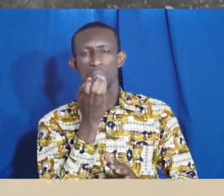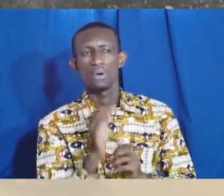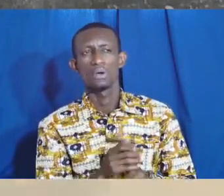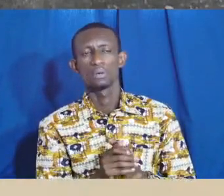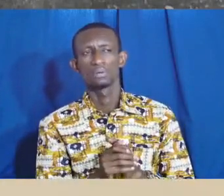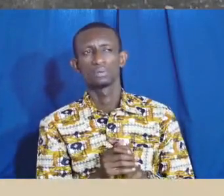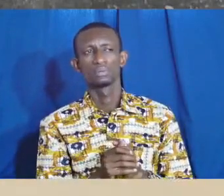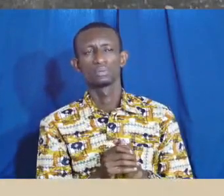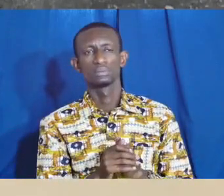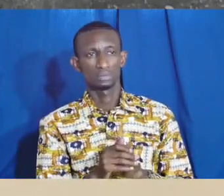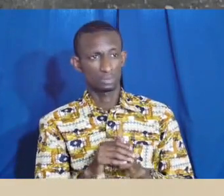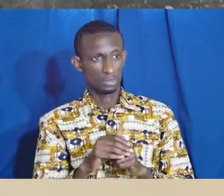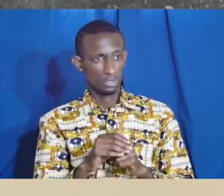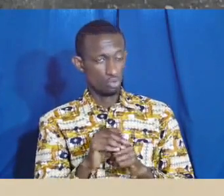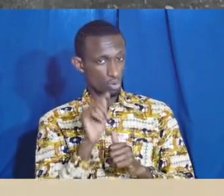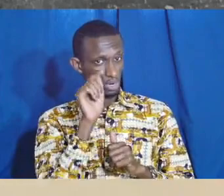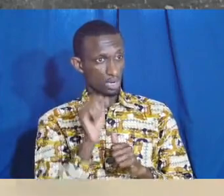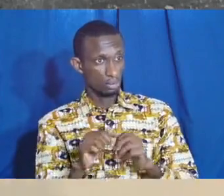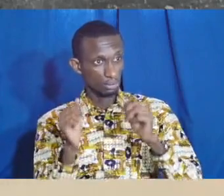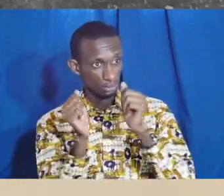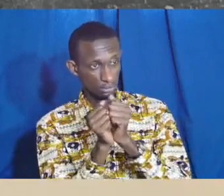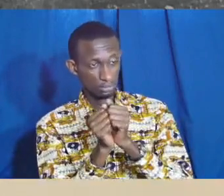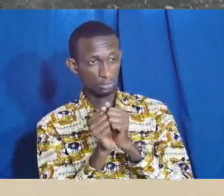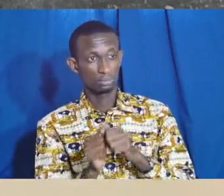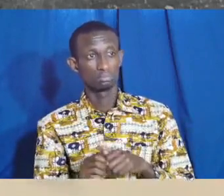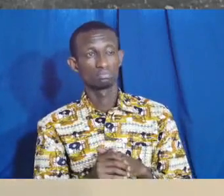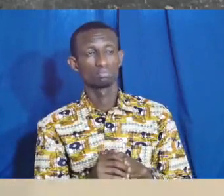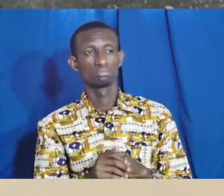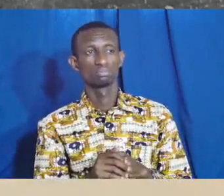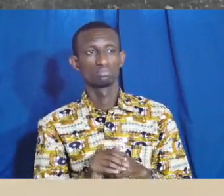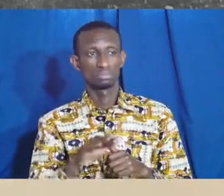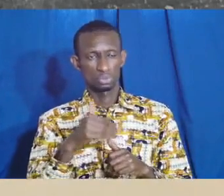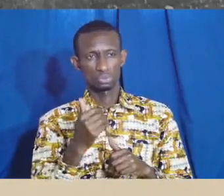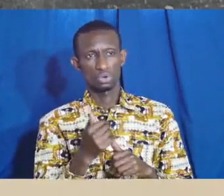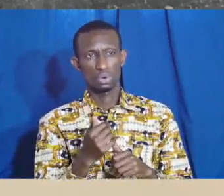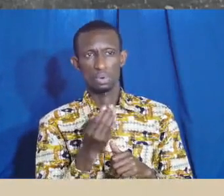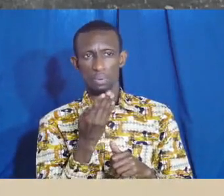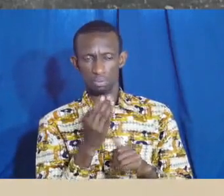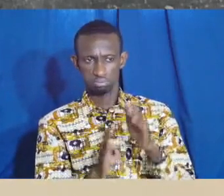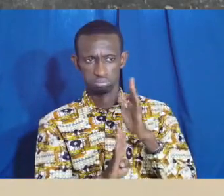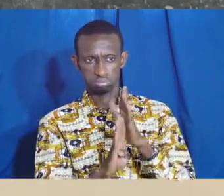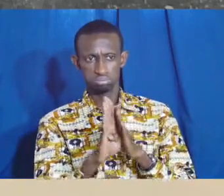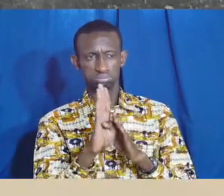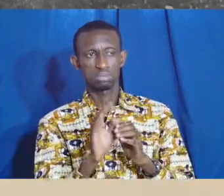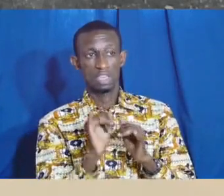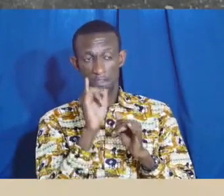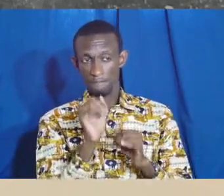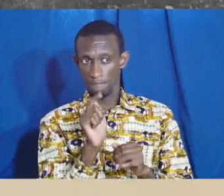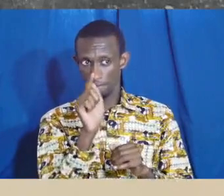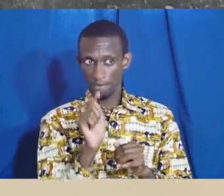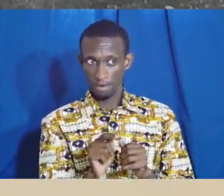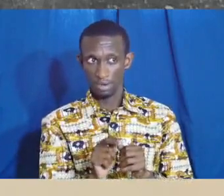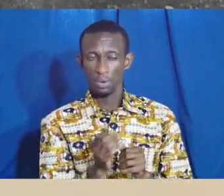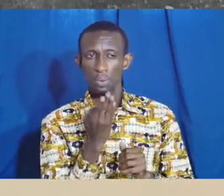by 10, the rate of enzyme catalyzed reaction increases. As you're increasing the temperature by 10, you double